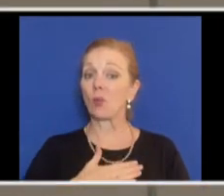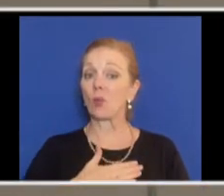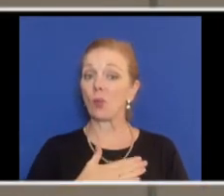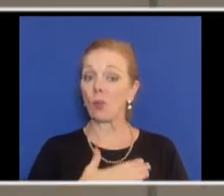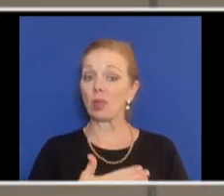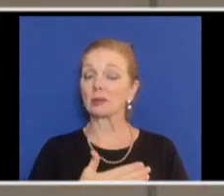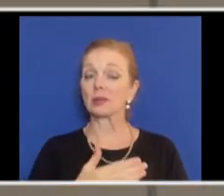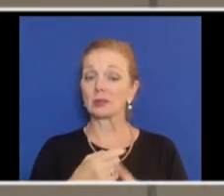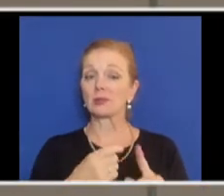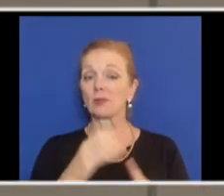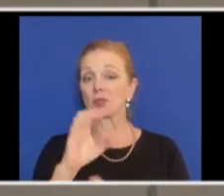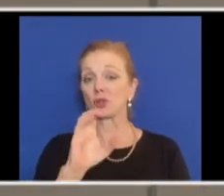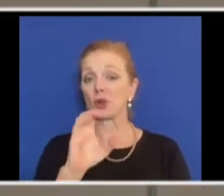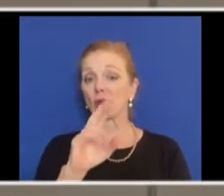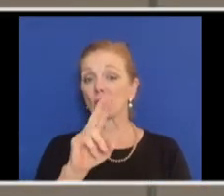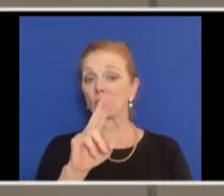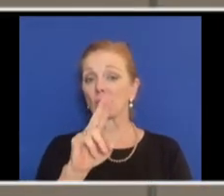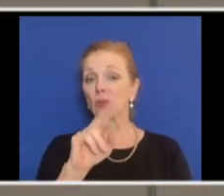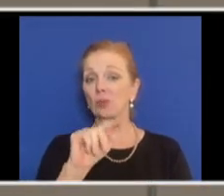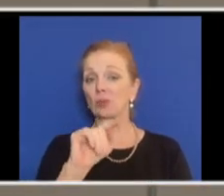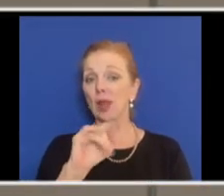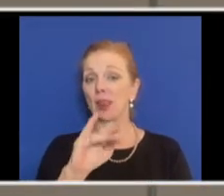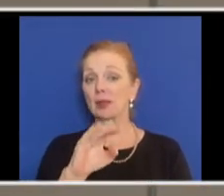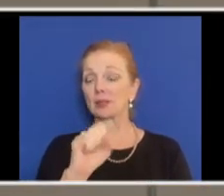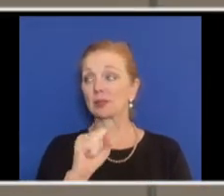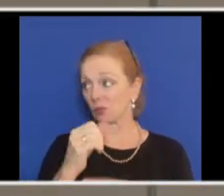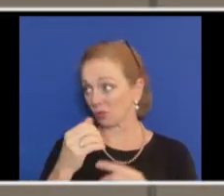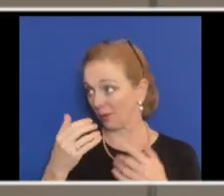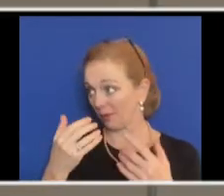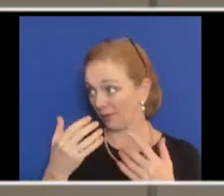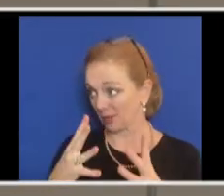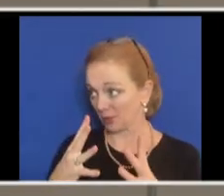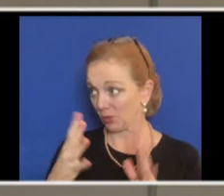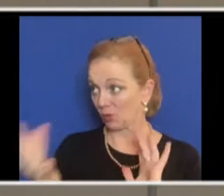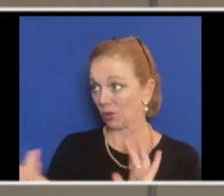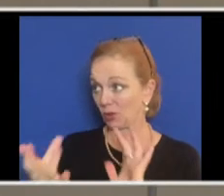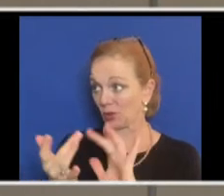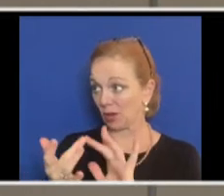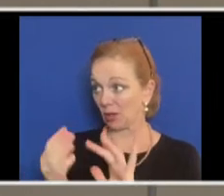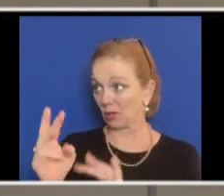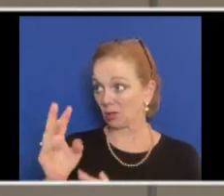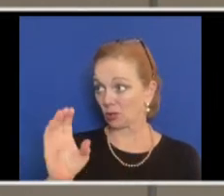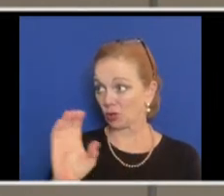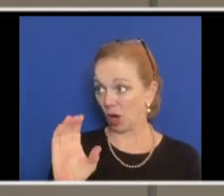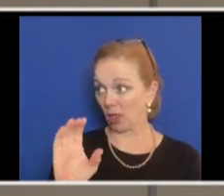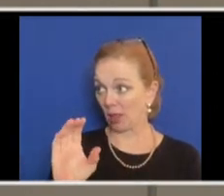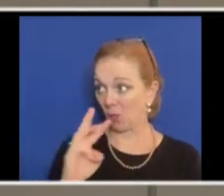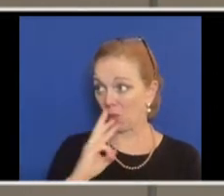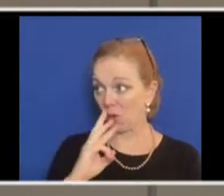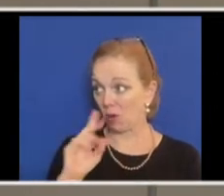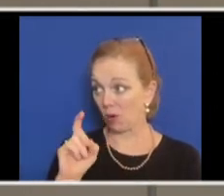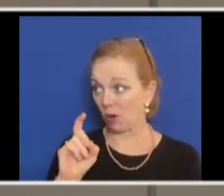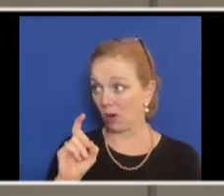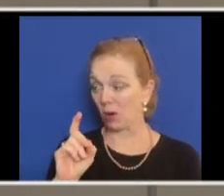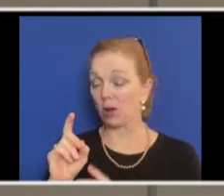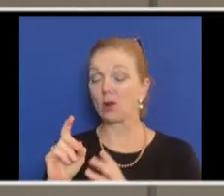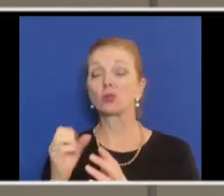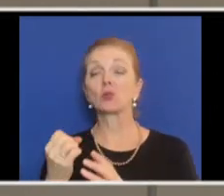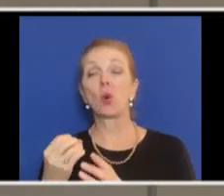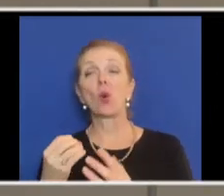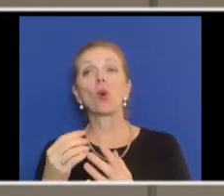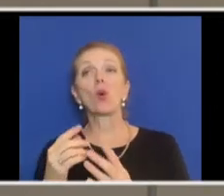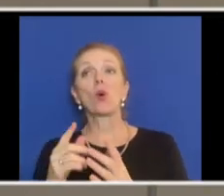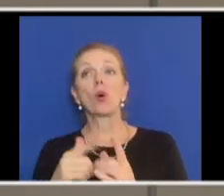so you have reached out to Charlotte Waters so Charlotte water you're in discussion for us to